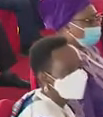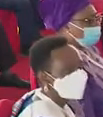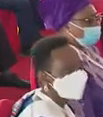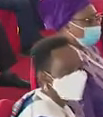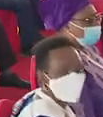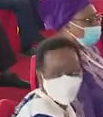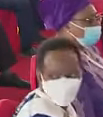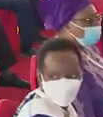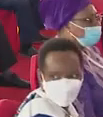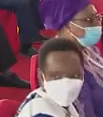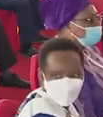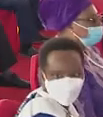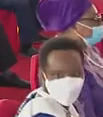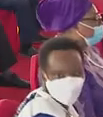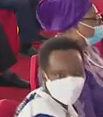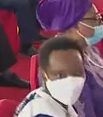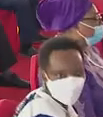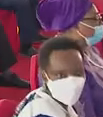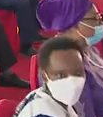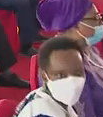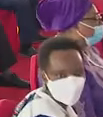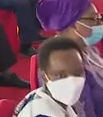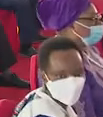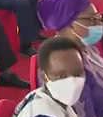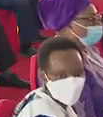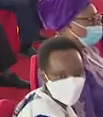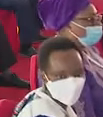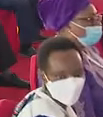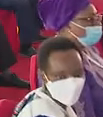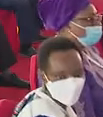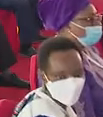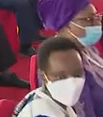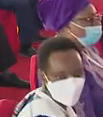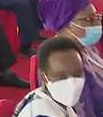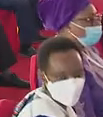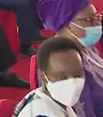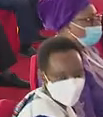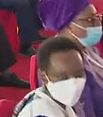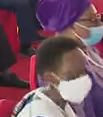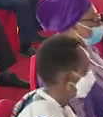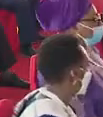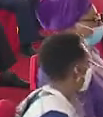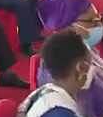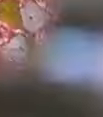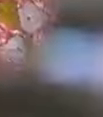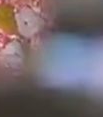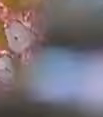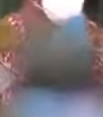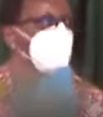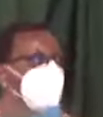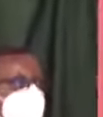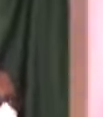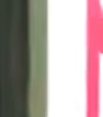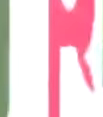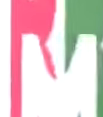nitamwalika mheshimiwa aliyekuwa waziri mkuu na kundradhi kwa hitilafu hizo. Tumwalika sasa aweze kutia sahihi yake. Tumkaribishe